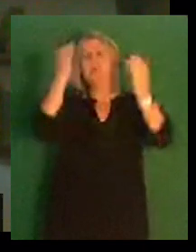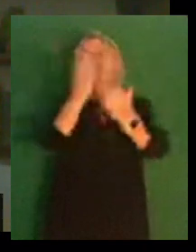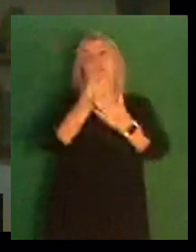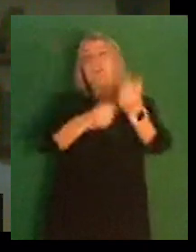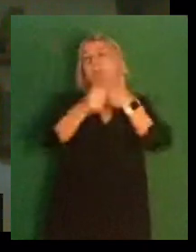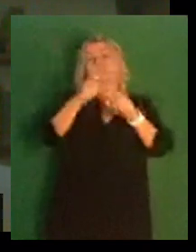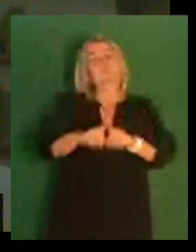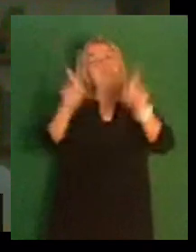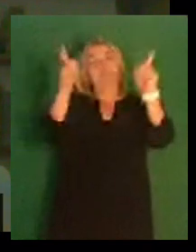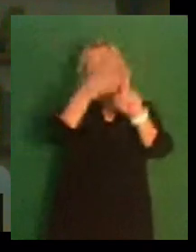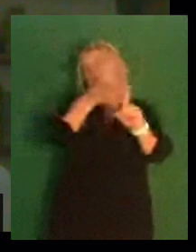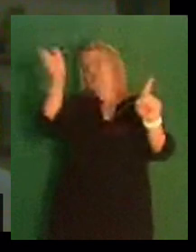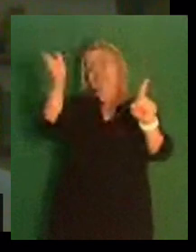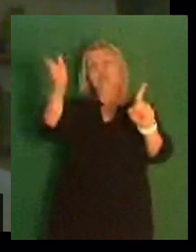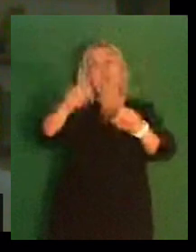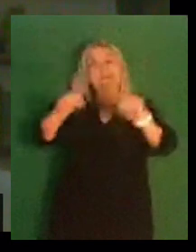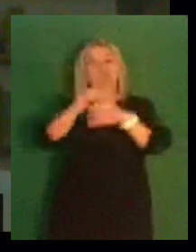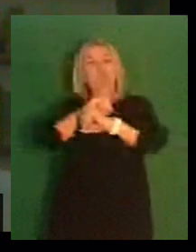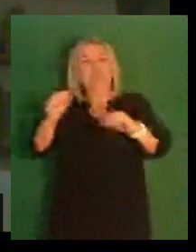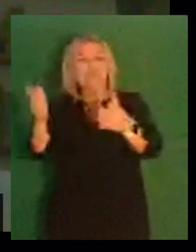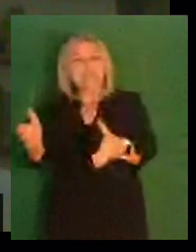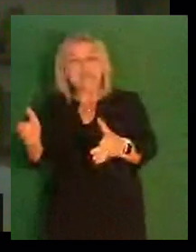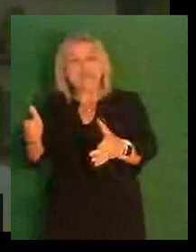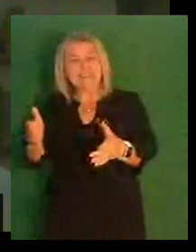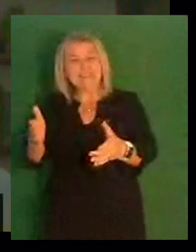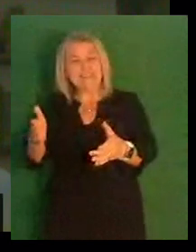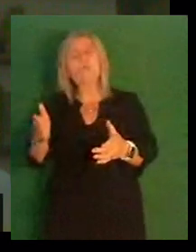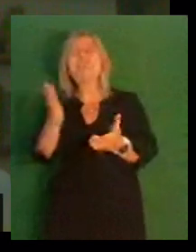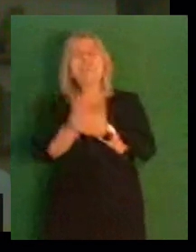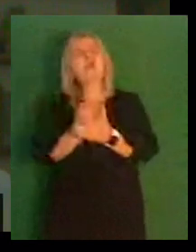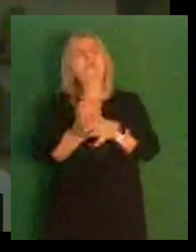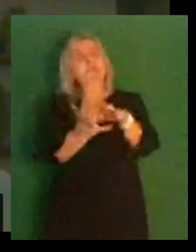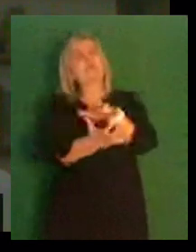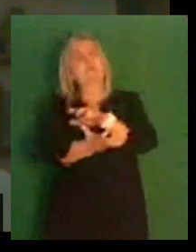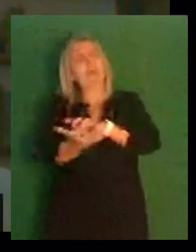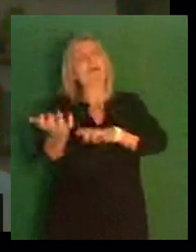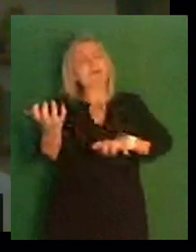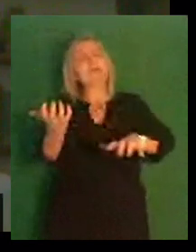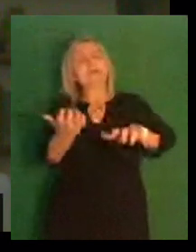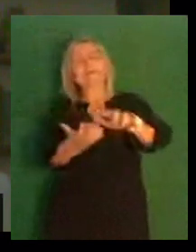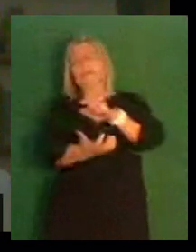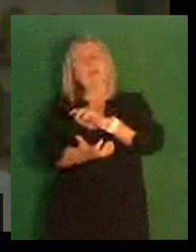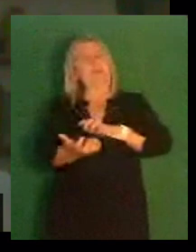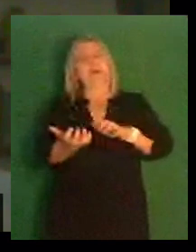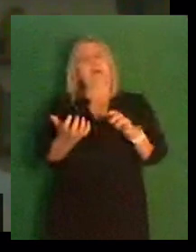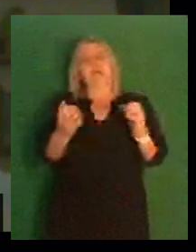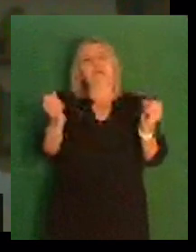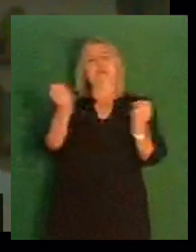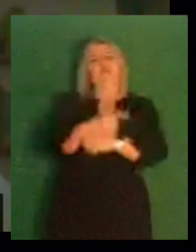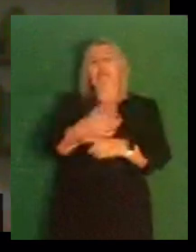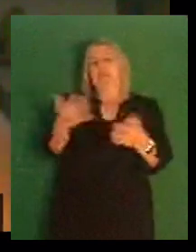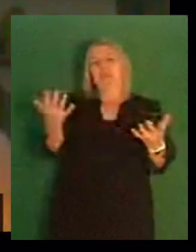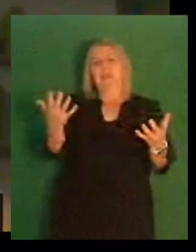and actually, you know, so it was very complicated. We came up with all kinds of strange kind in